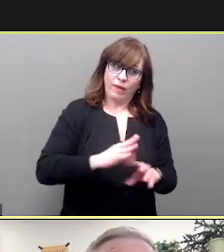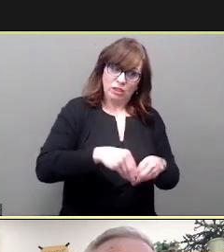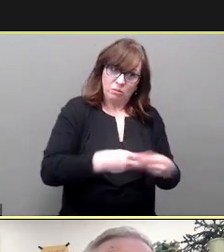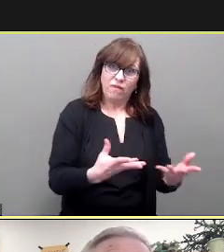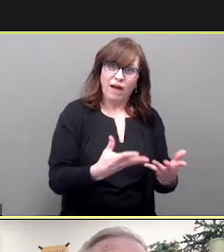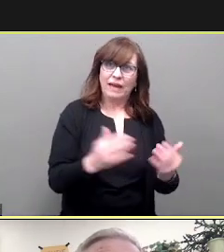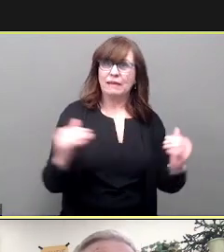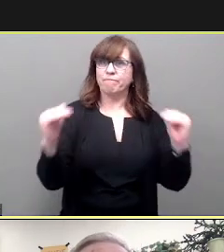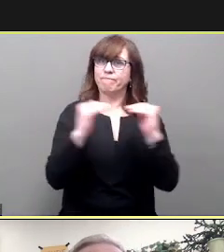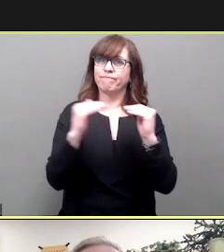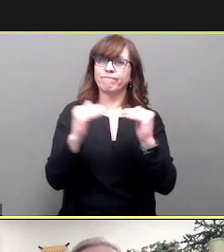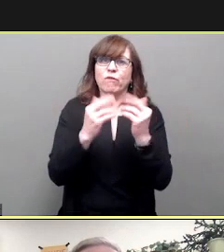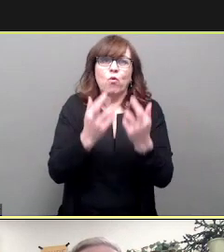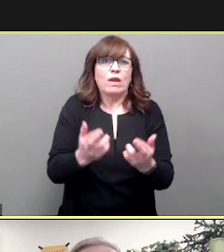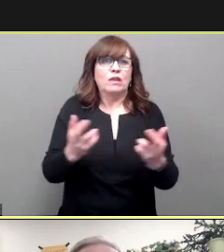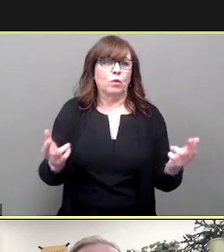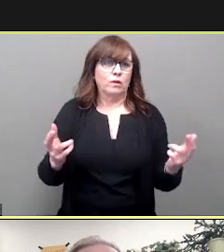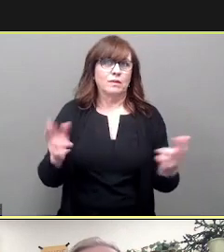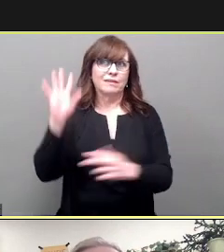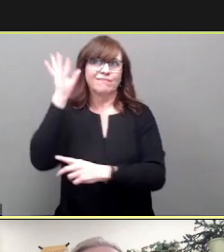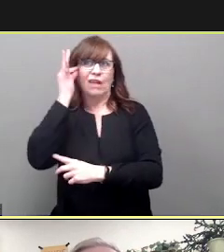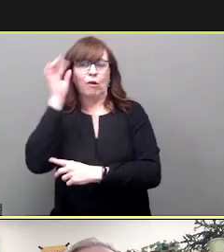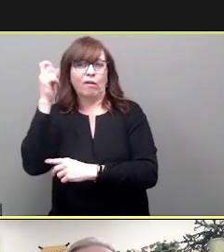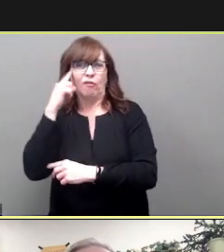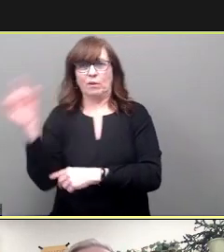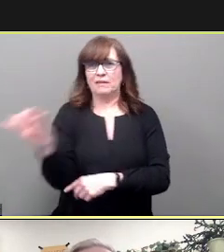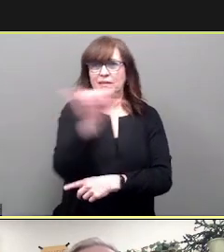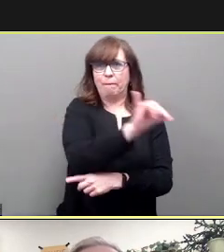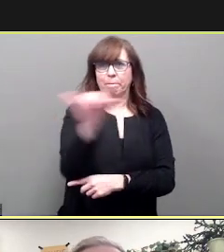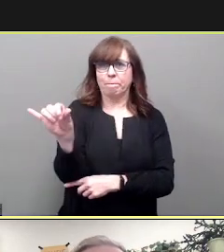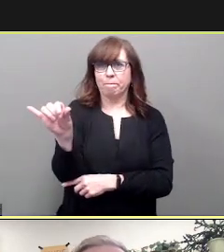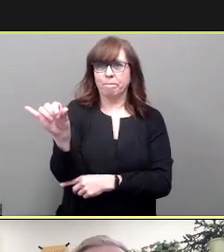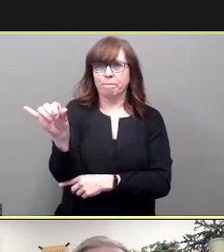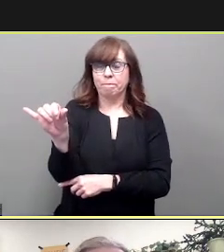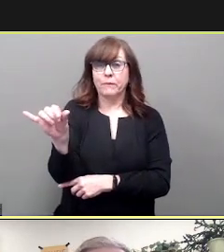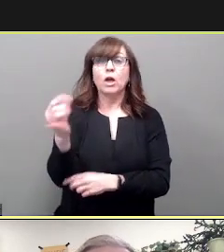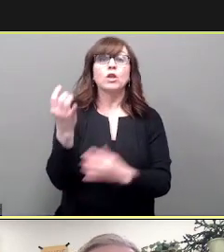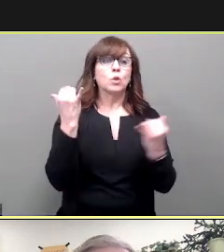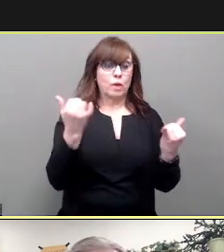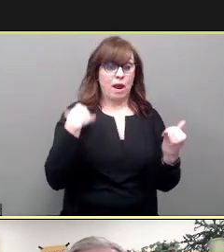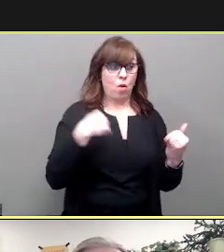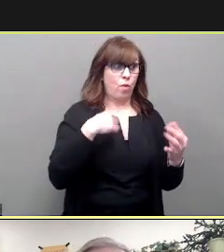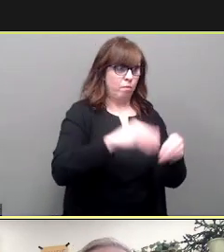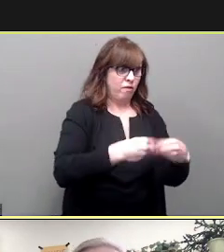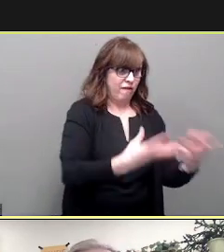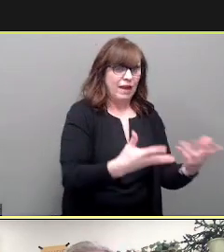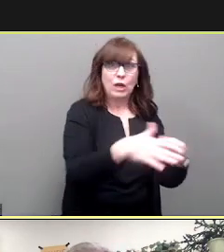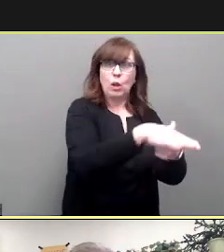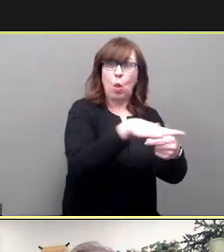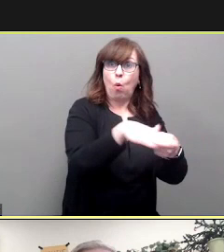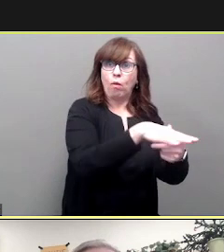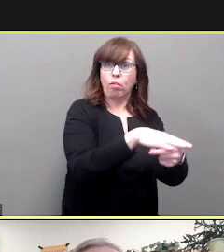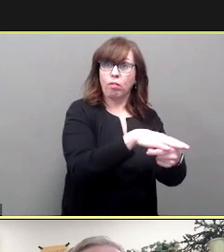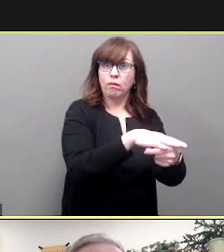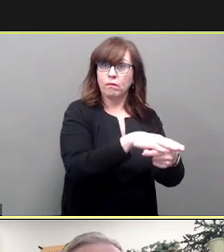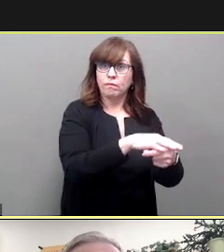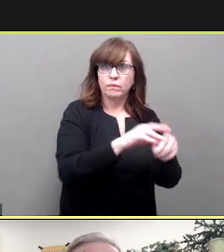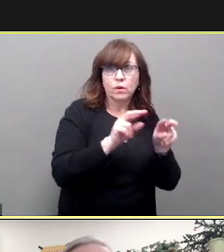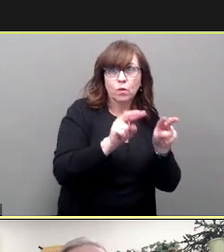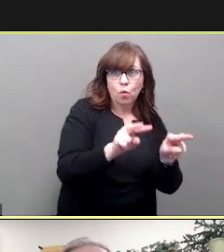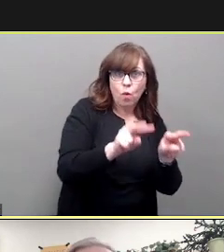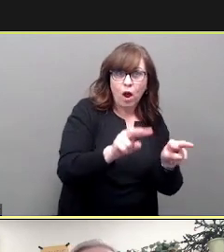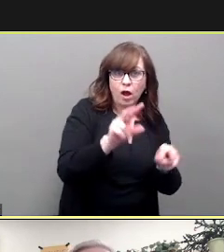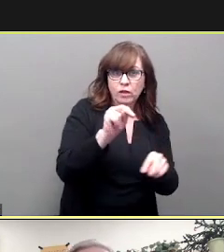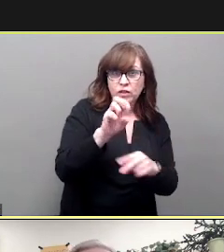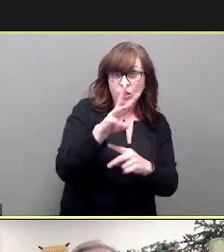much resource to the federal government. So now it's being delivered locally. Watch the news in your area.